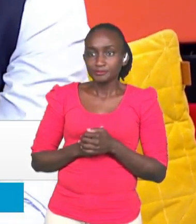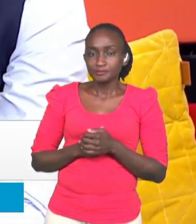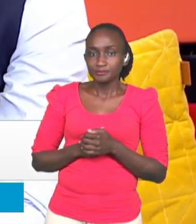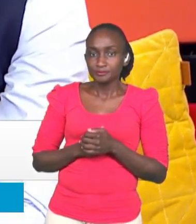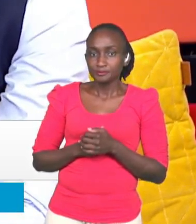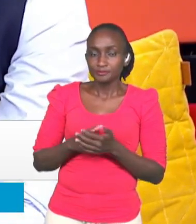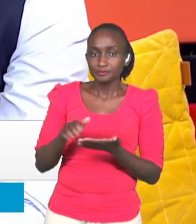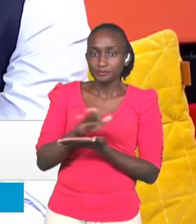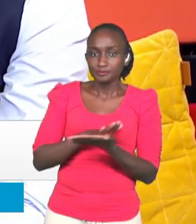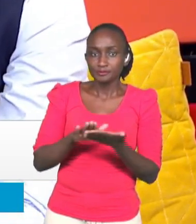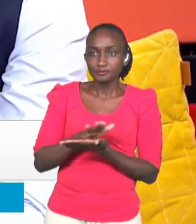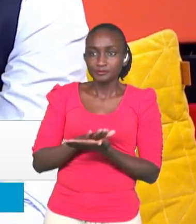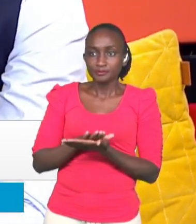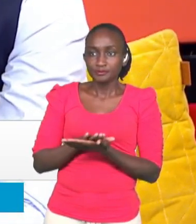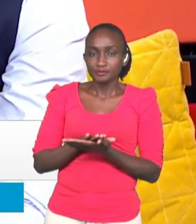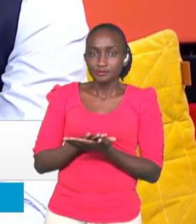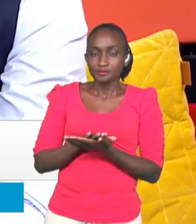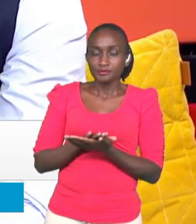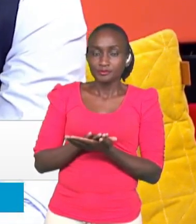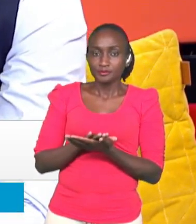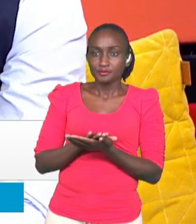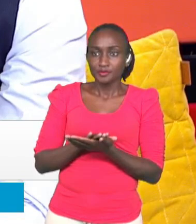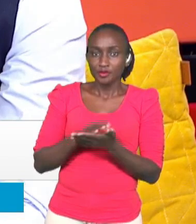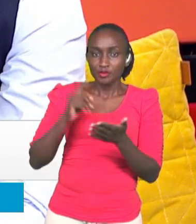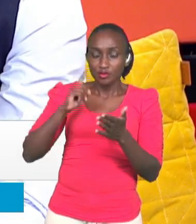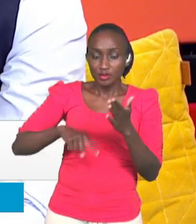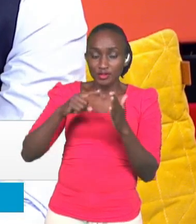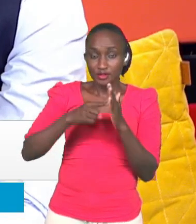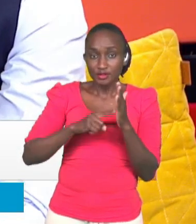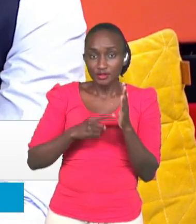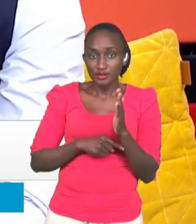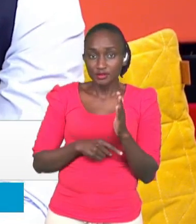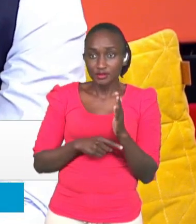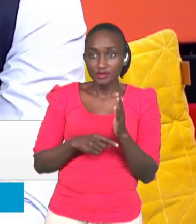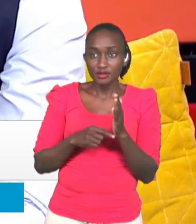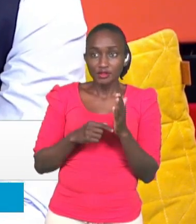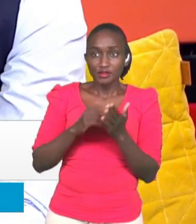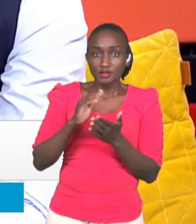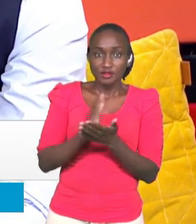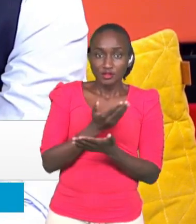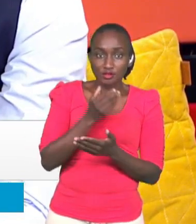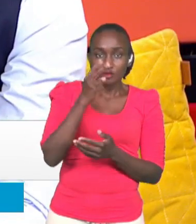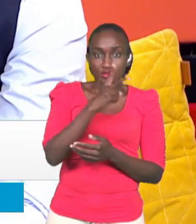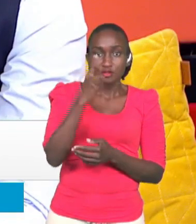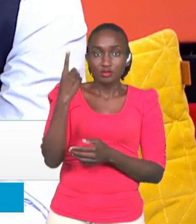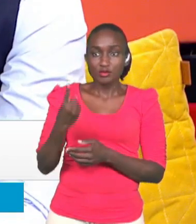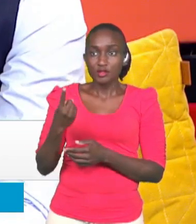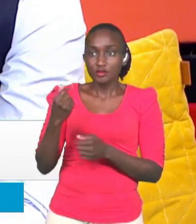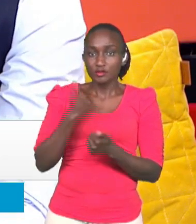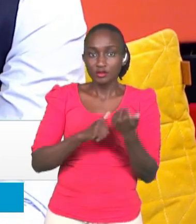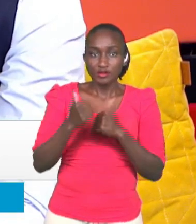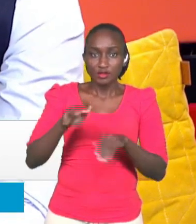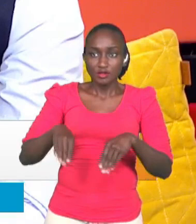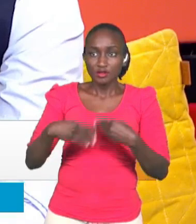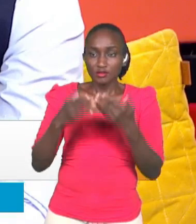of solemnization of marriage, the current requirement was Section 21 of the Act actually provides that the person